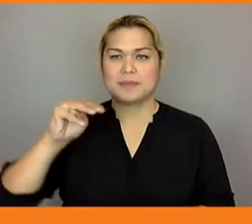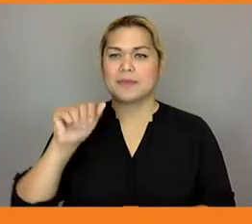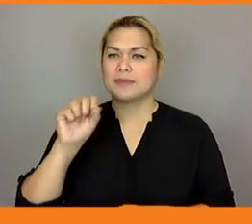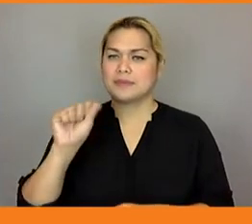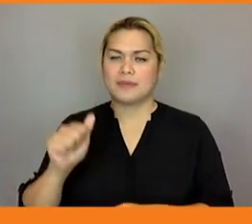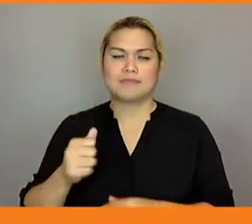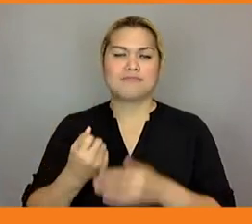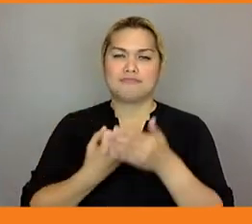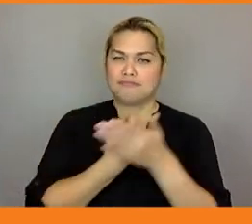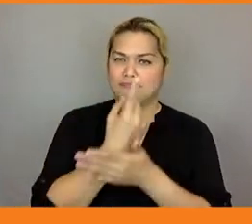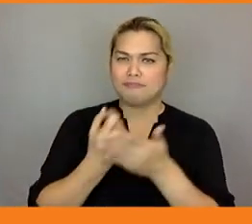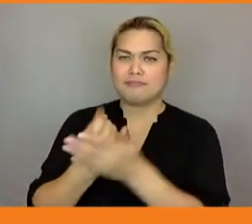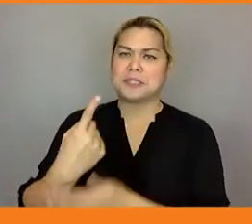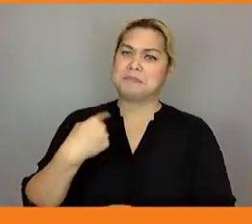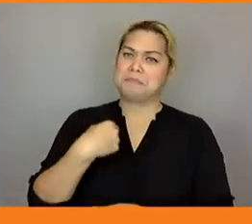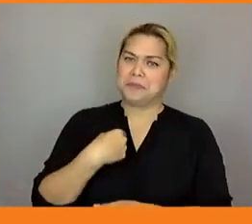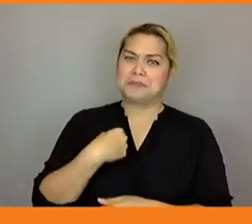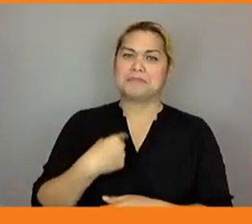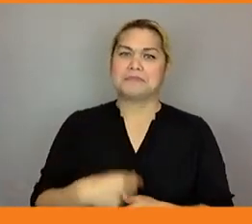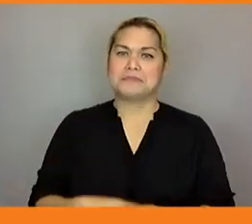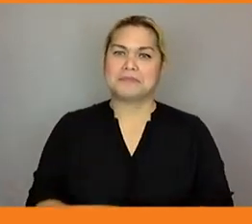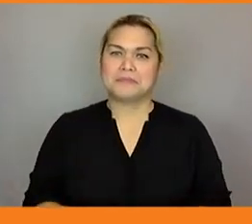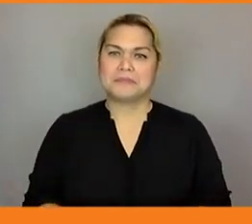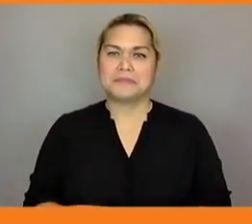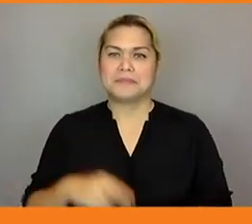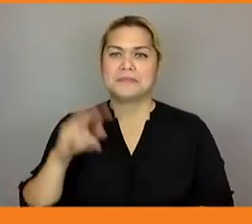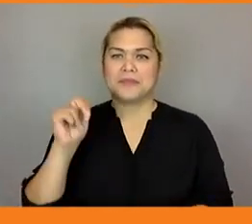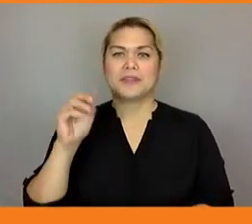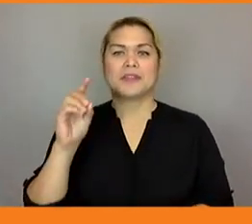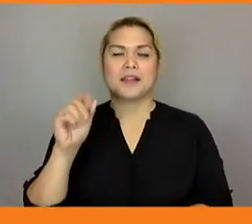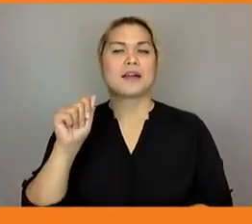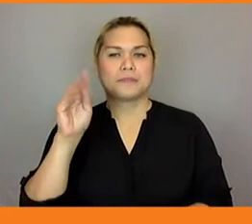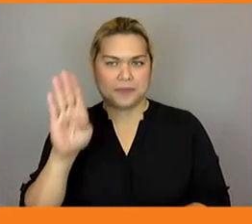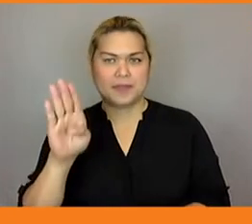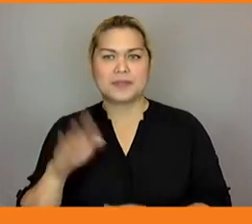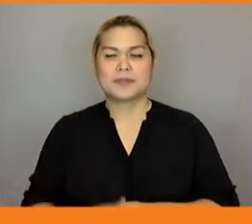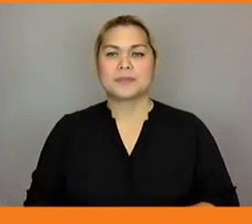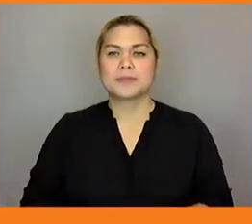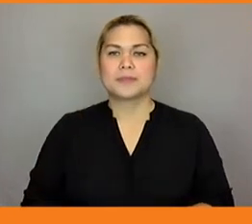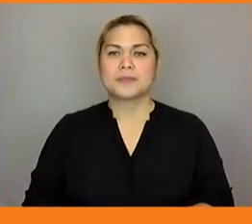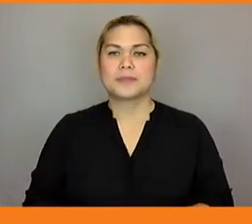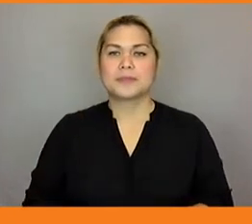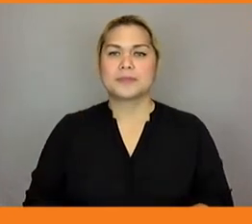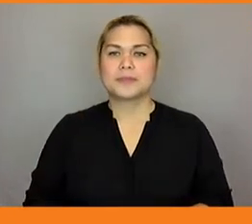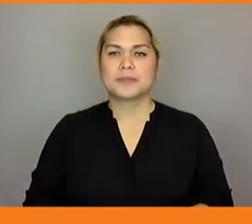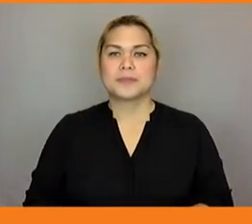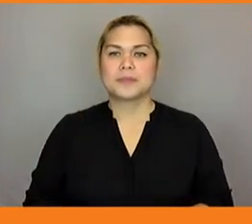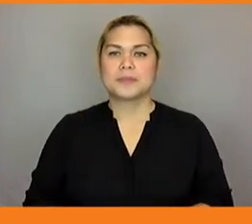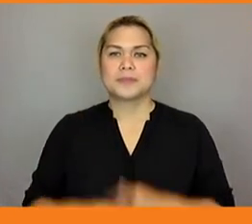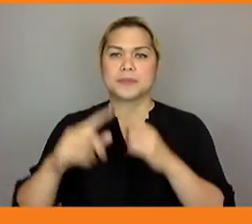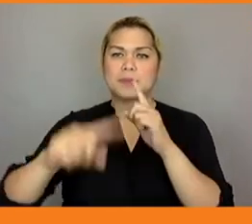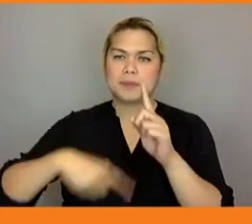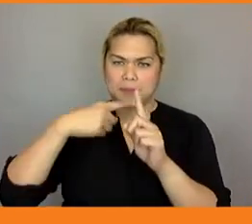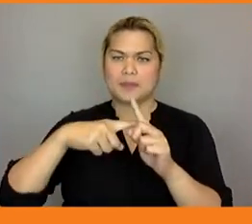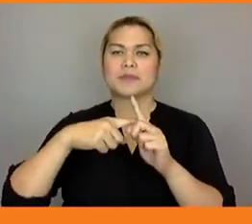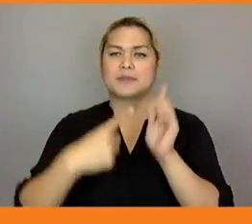organization. I'm Advocate Ritu Thapa from Indigenous Women Legal Awareness Group, and Tanu is my native land. And I have been supporting to the Tanu Haidapur